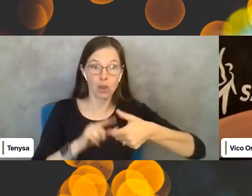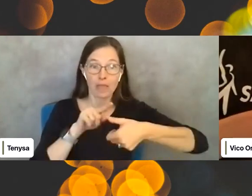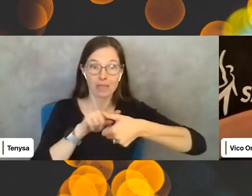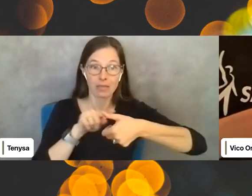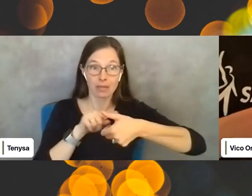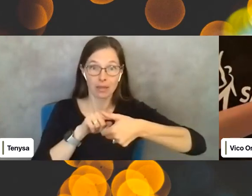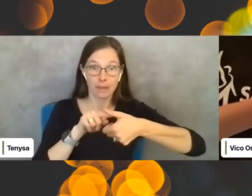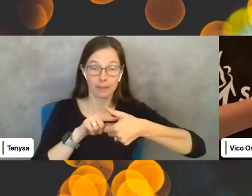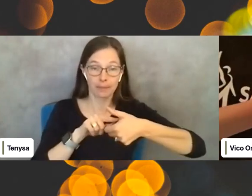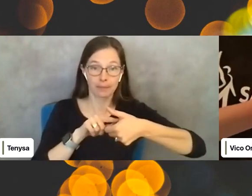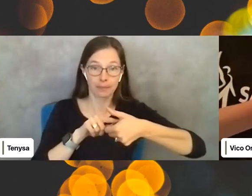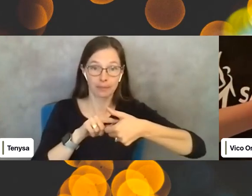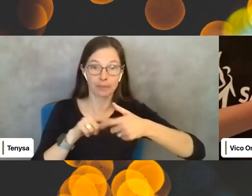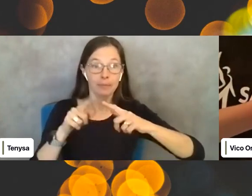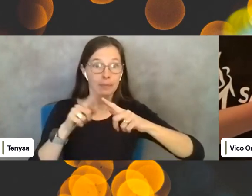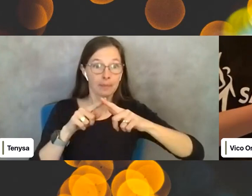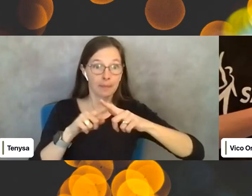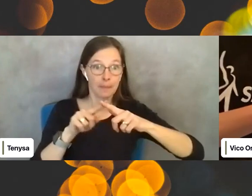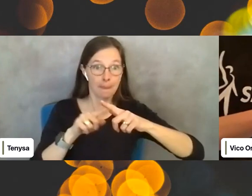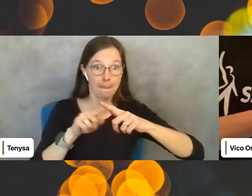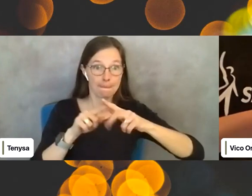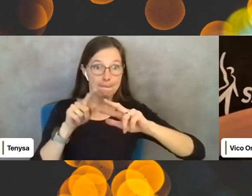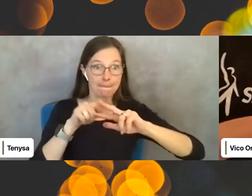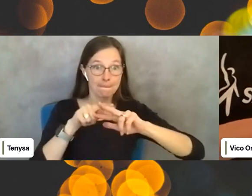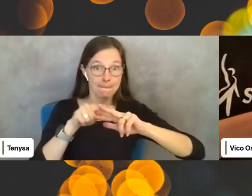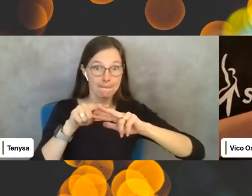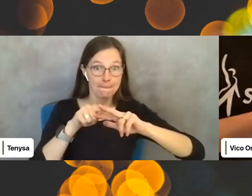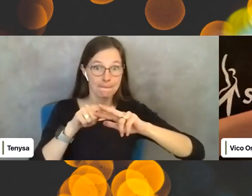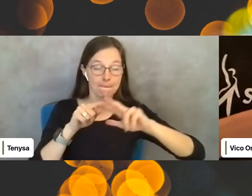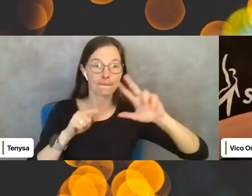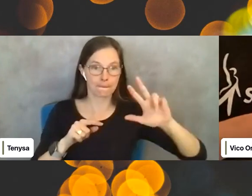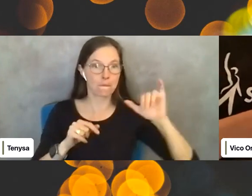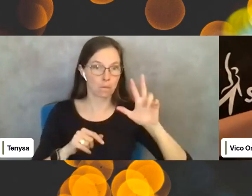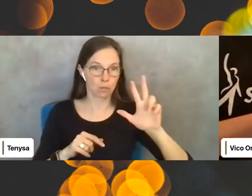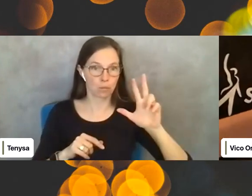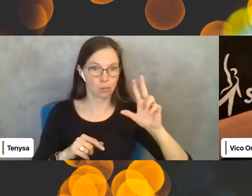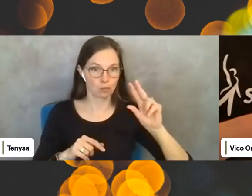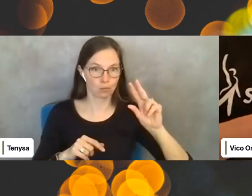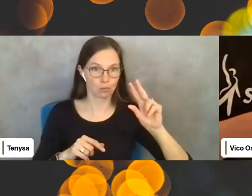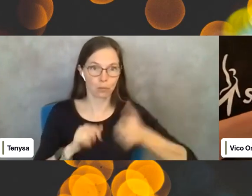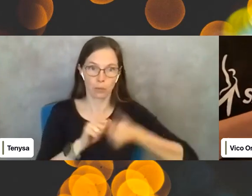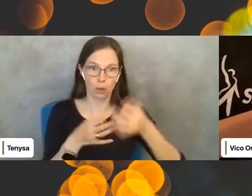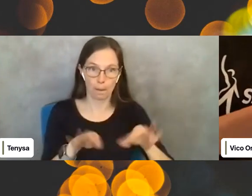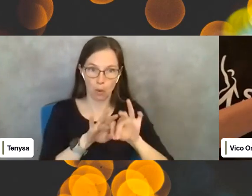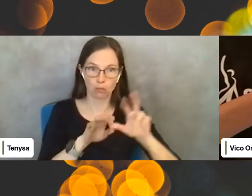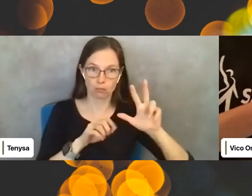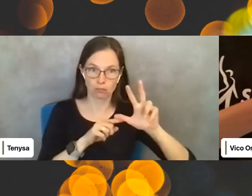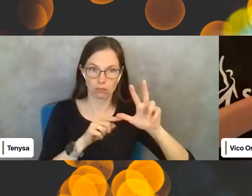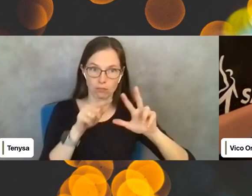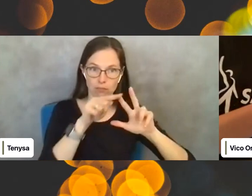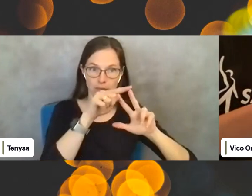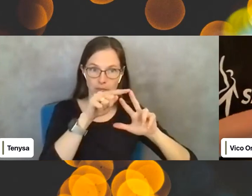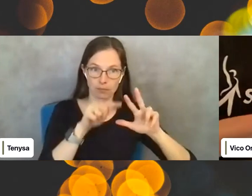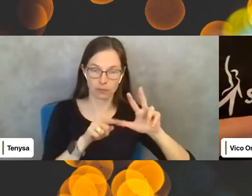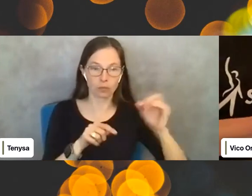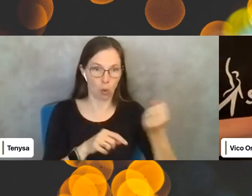thumb, your index, and your middle finger are the three most important parts of holding